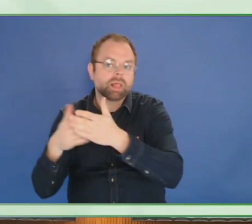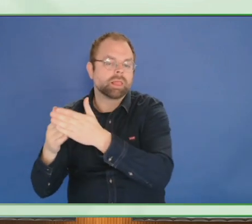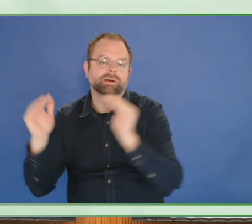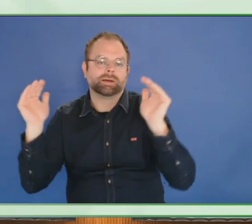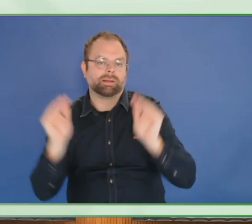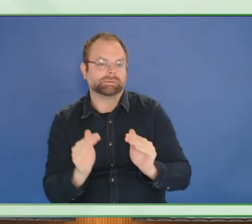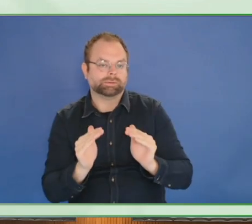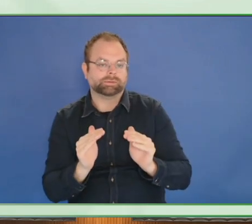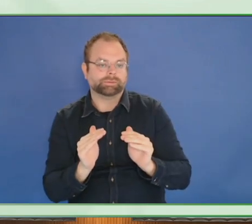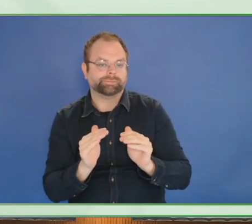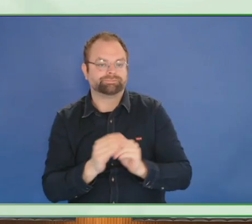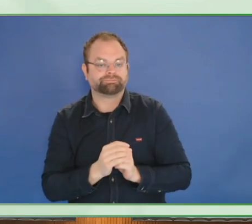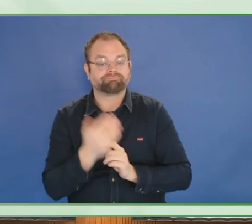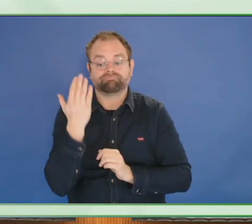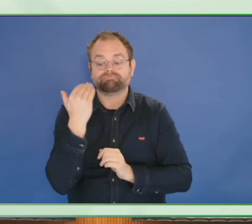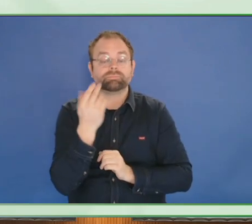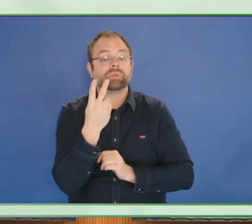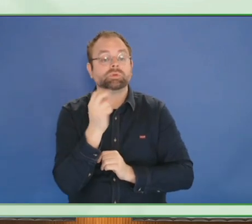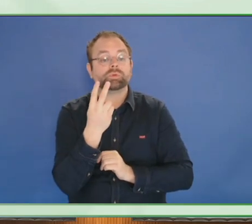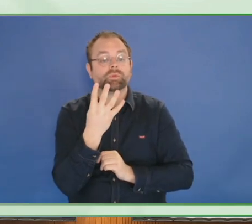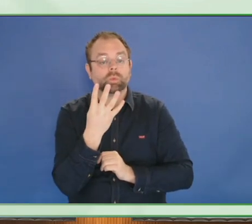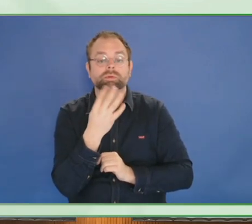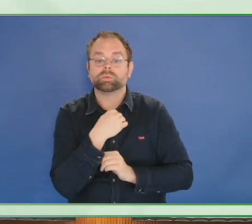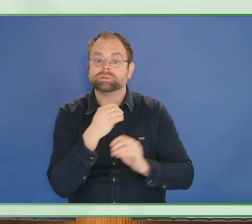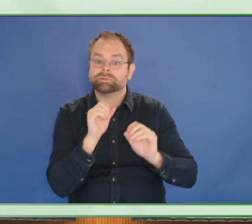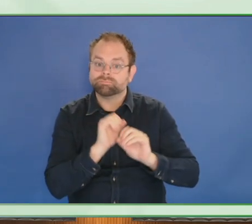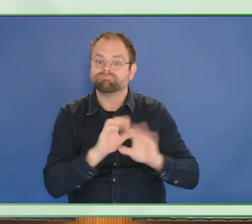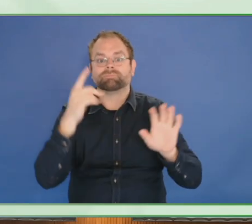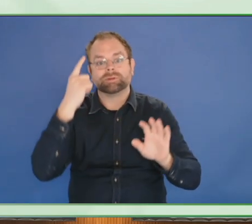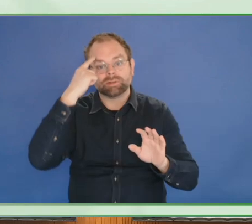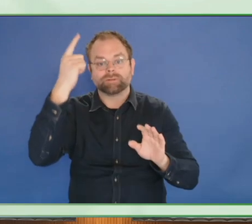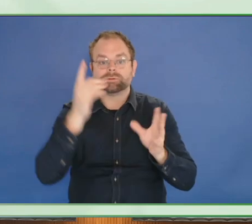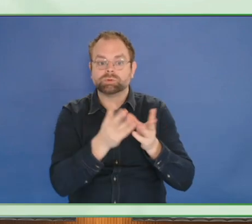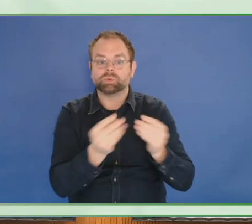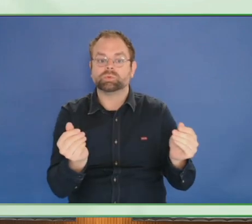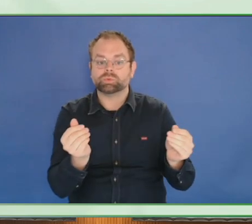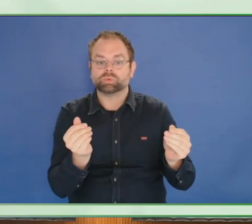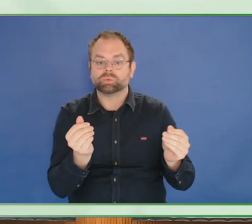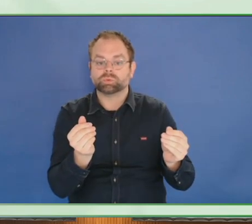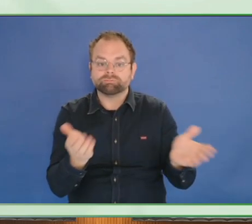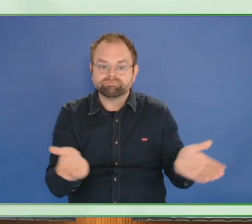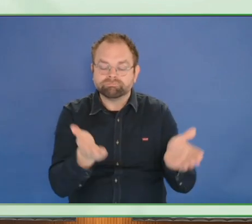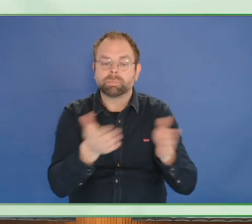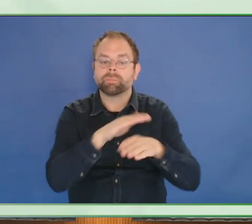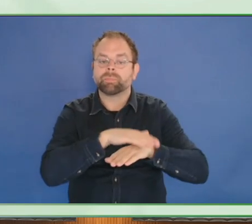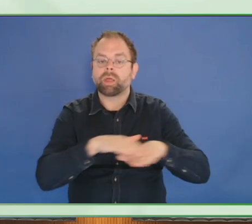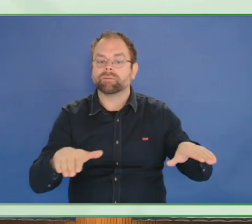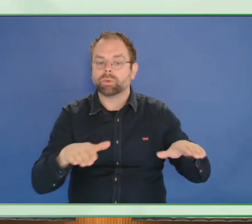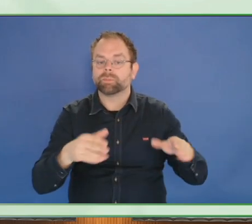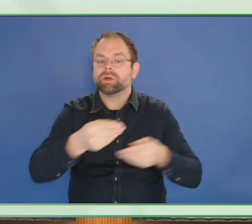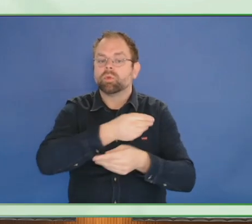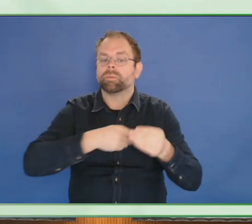This is a digital platform connecting persons with disabilities with job opportunities, training